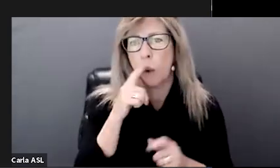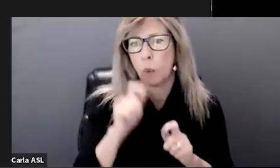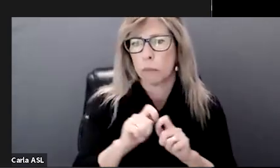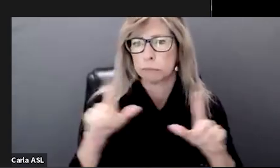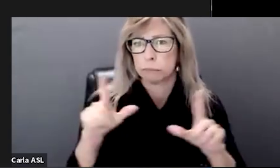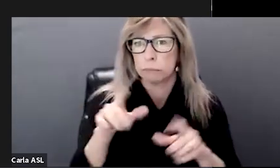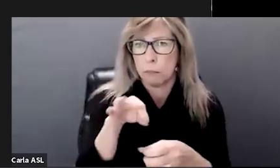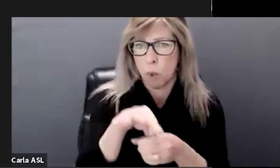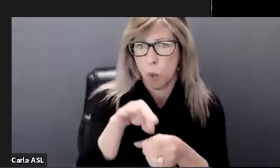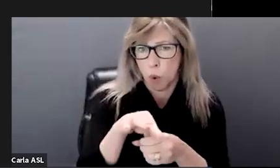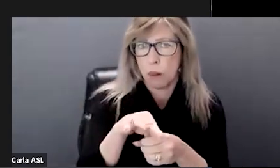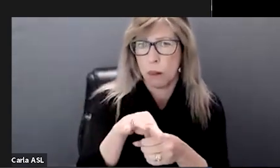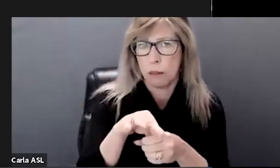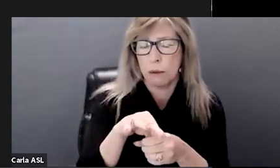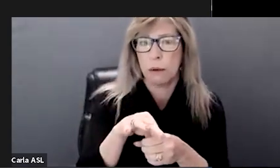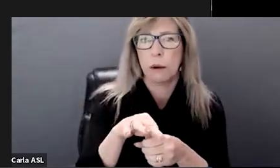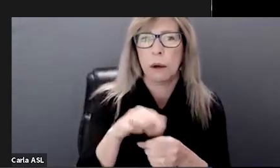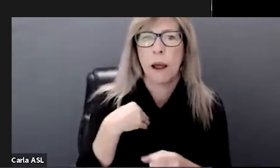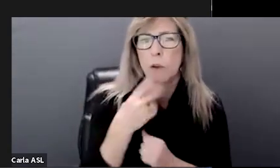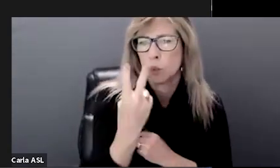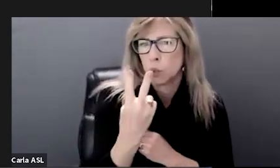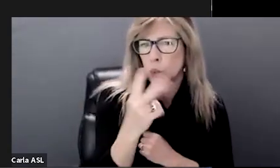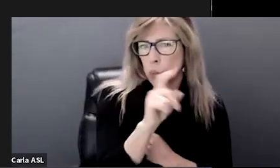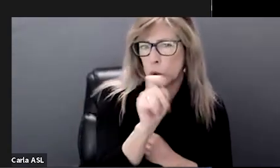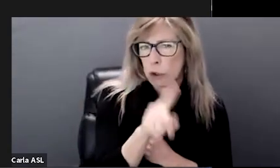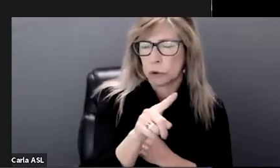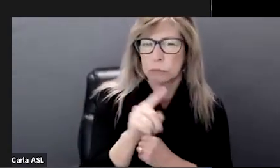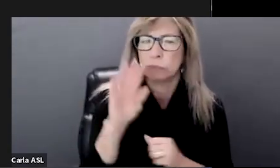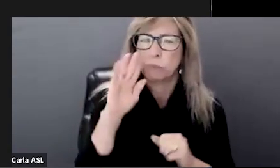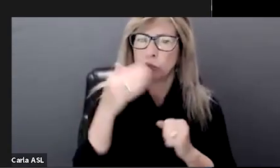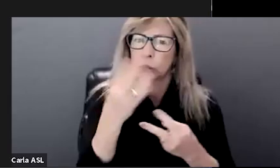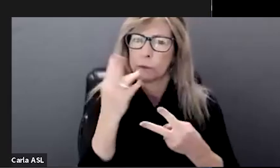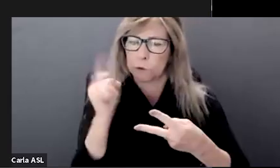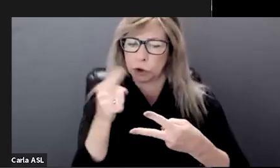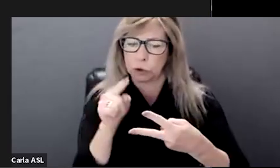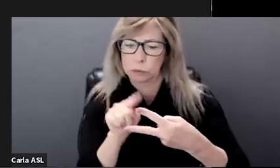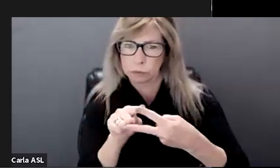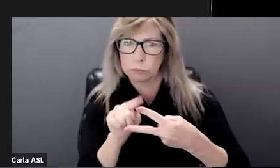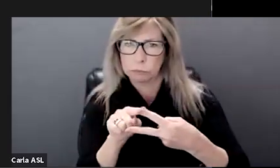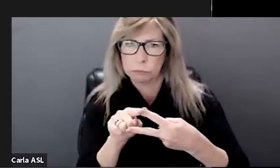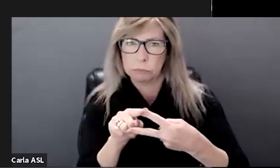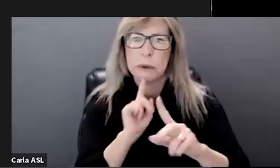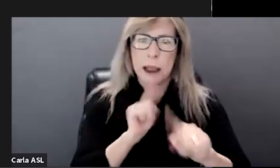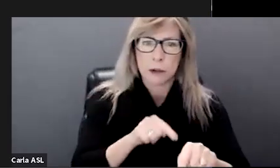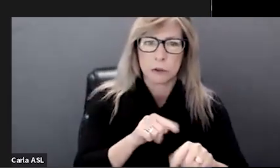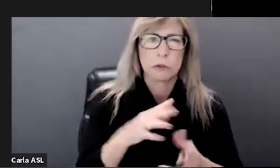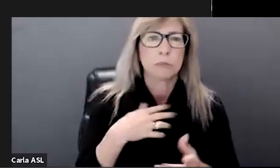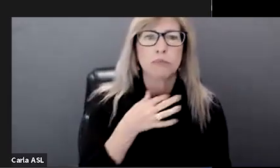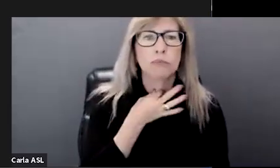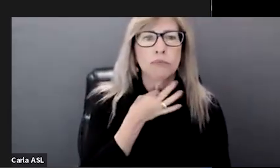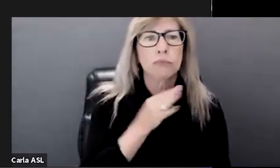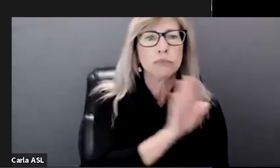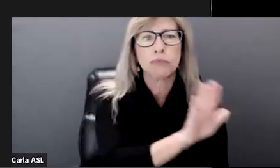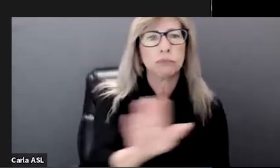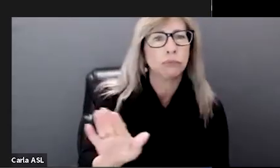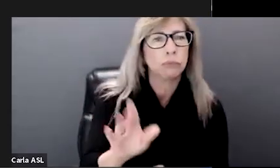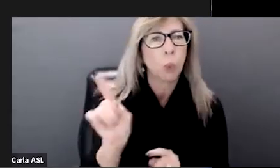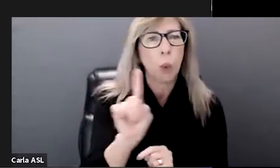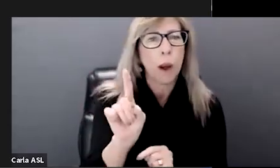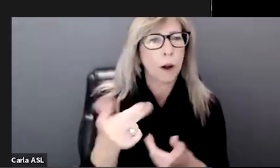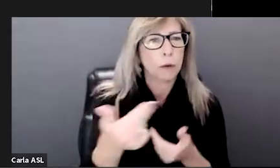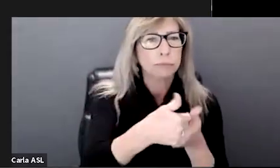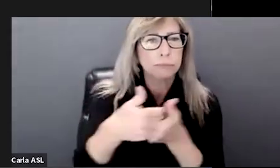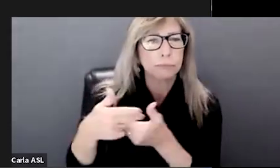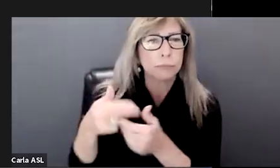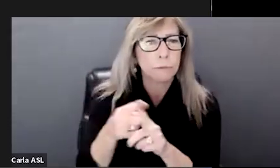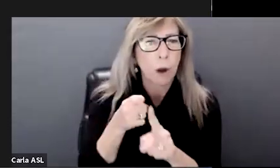two questions, but if we could just focus on the first one, that would be wonderful, as we're just interested in where everyone is joining